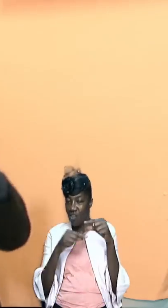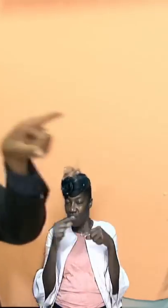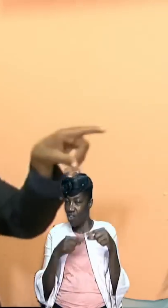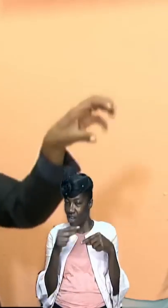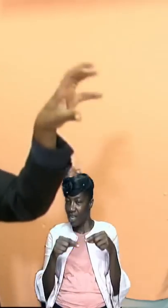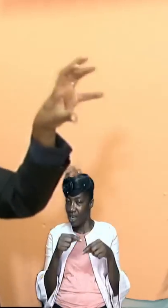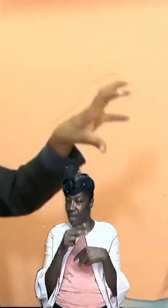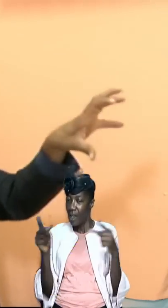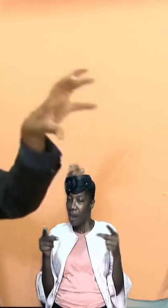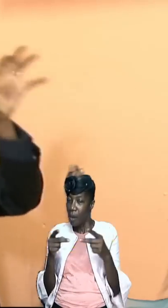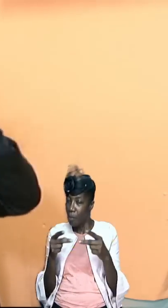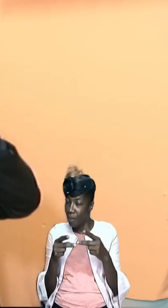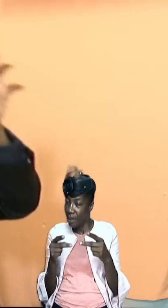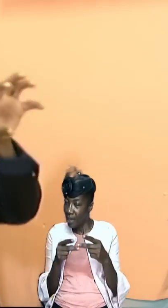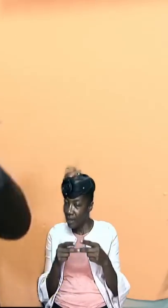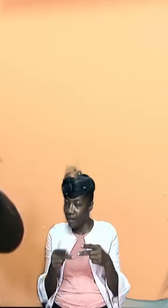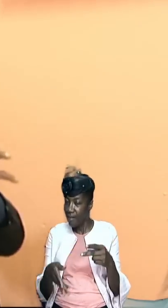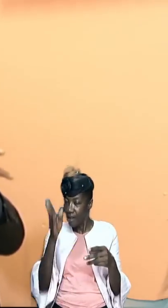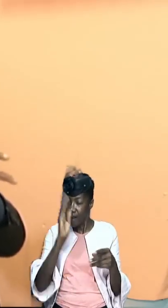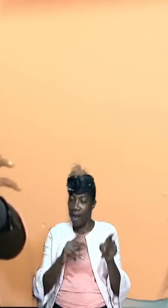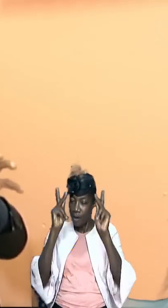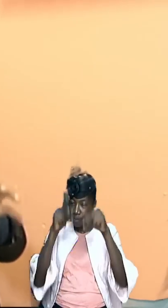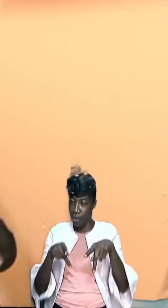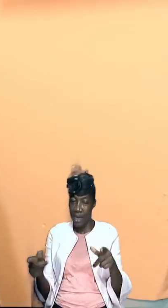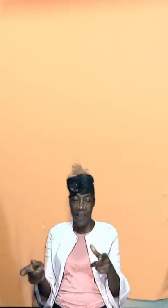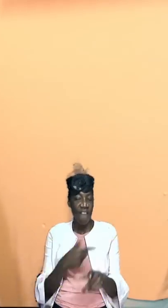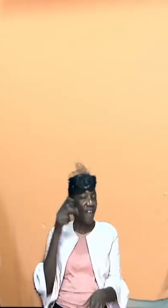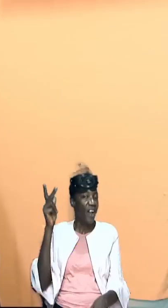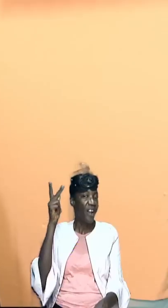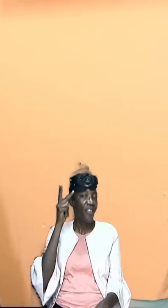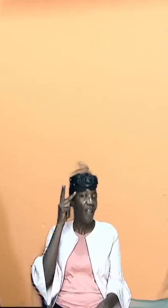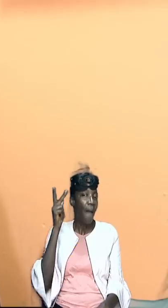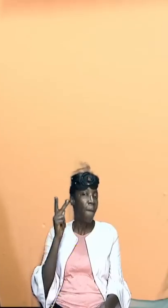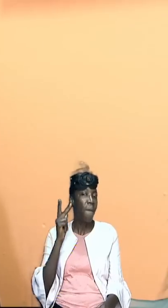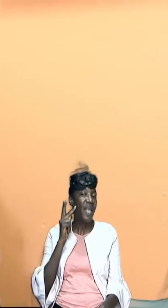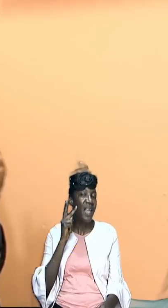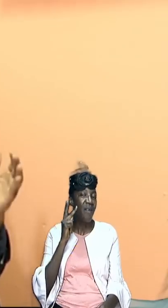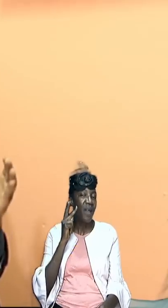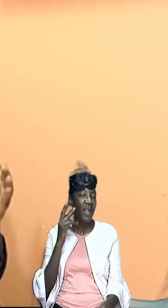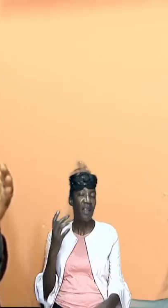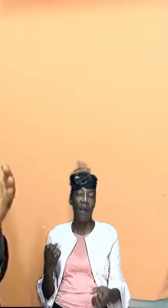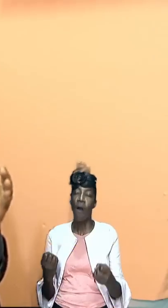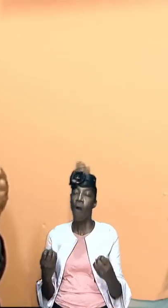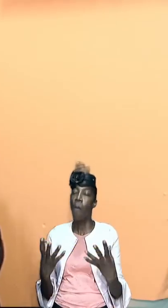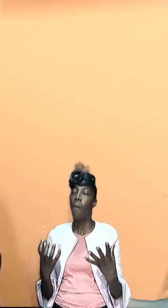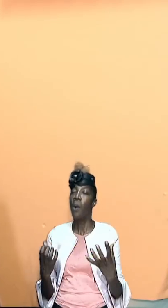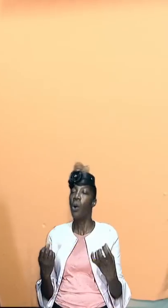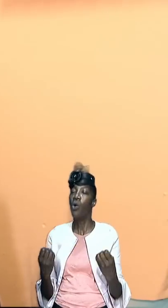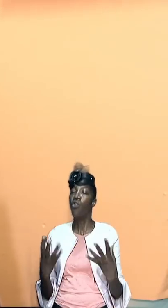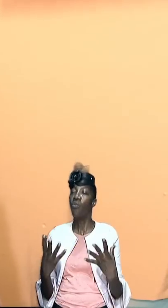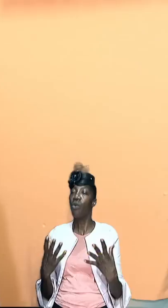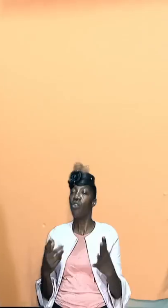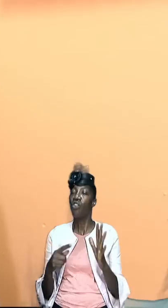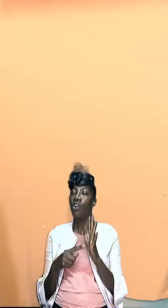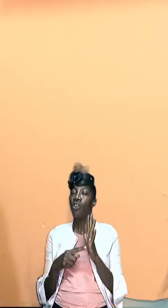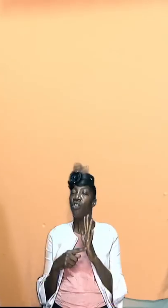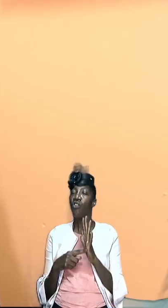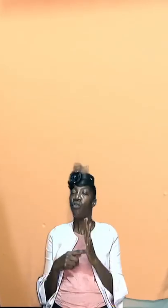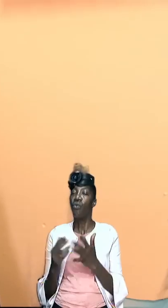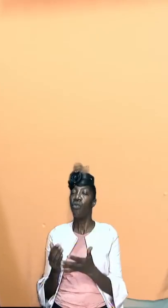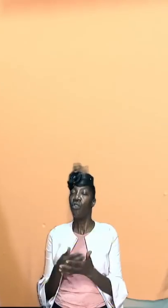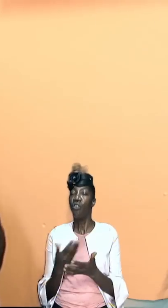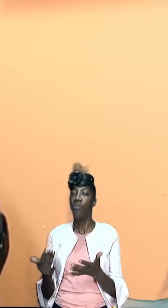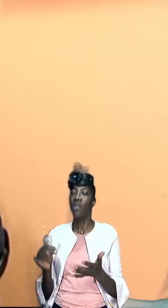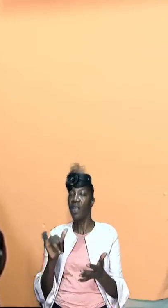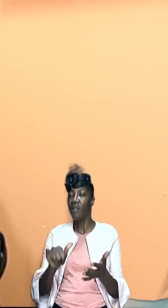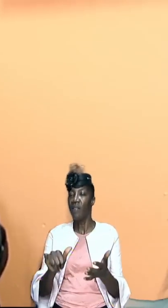God placed inside of our first parents. Right, are a whole lot of stuff. And I'm going to show something now